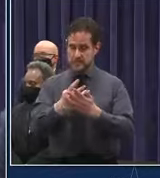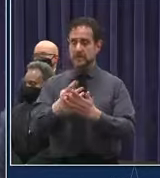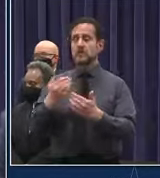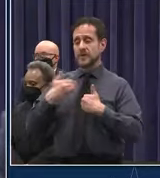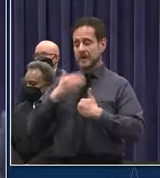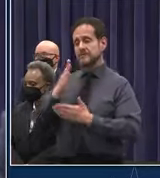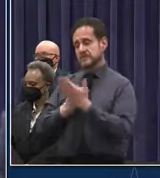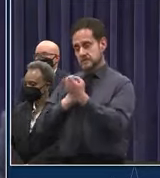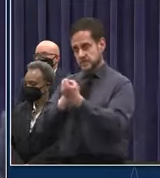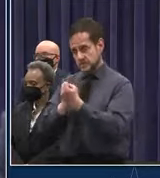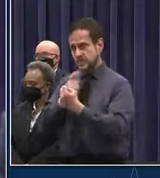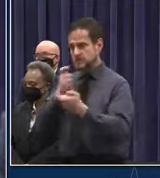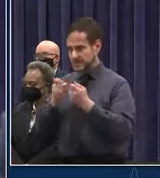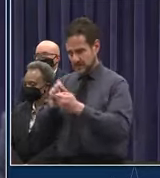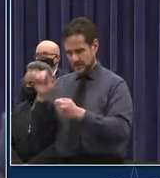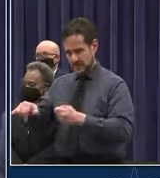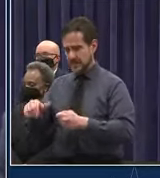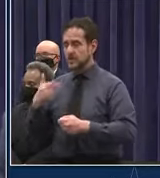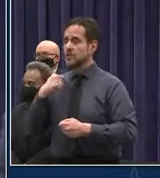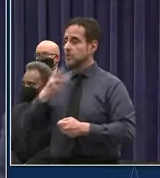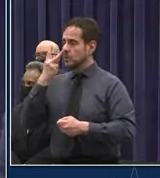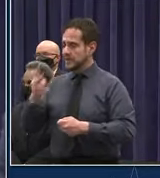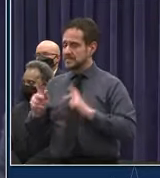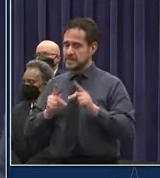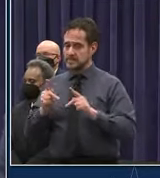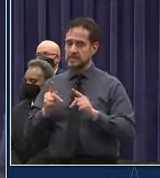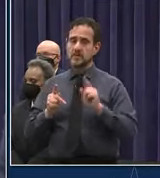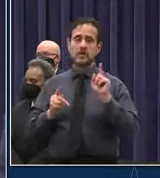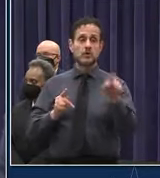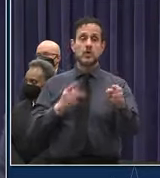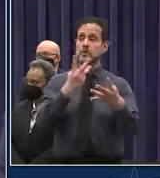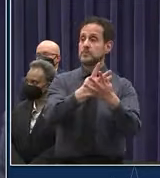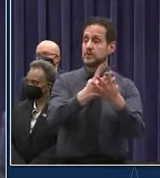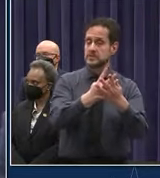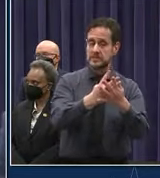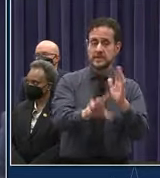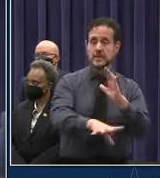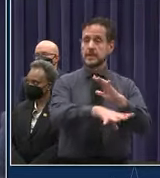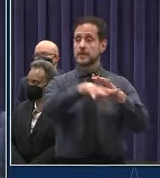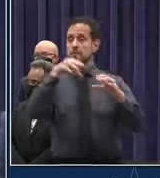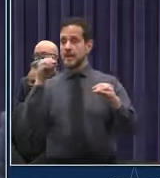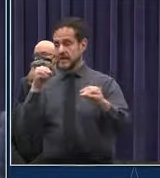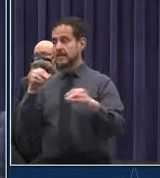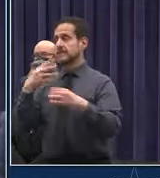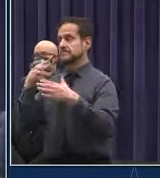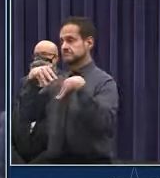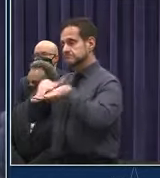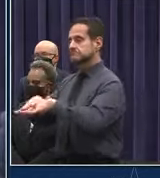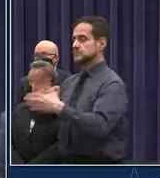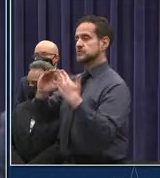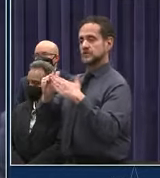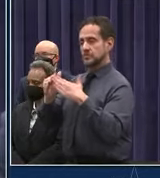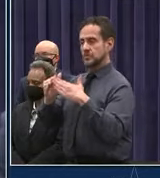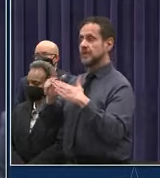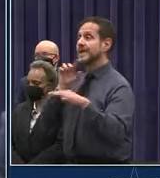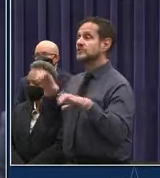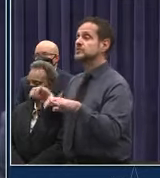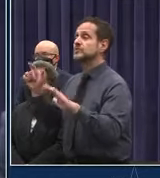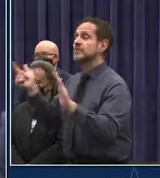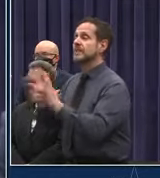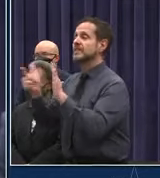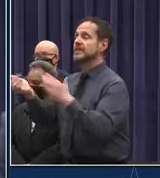school. We have to be able to have, as the mayor has said, a whole of city approach to this to deal with the fact that young